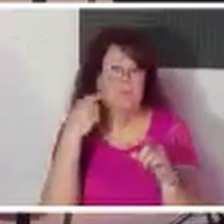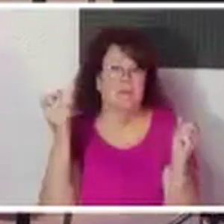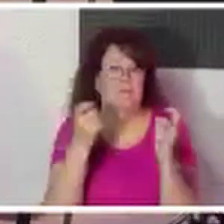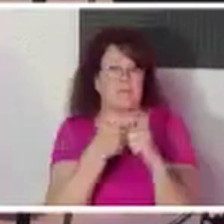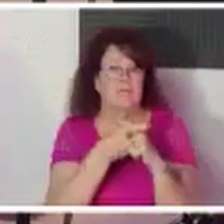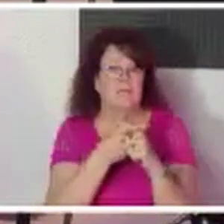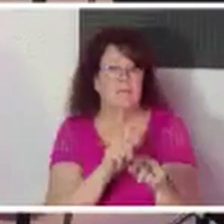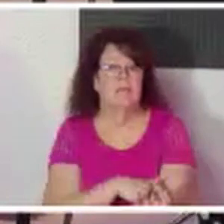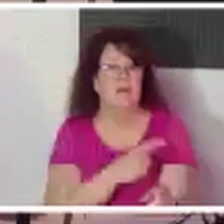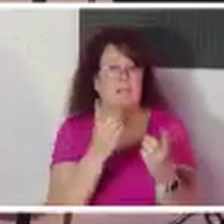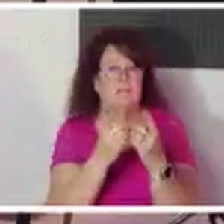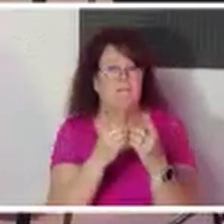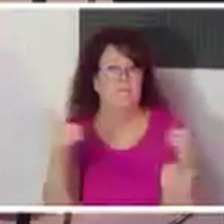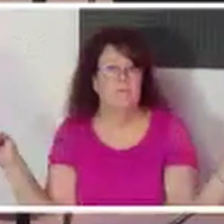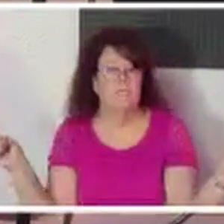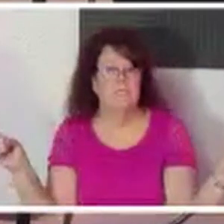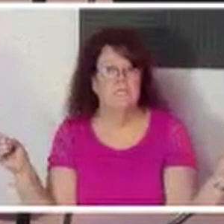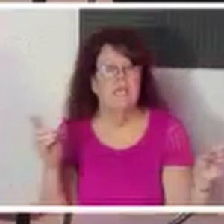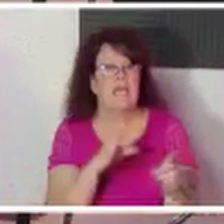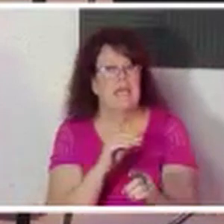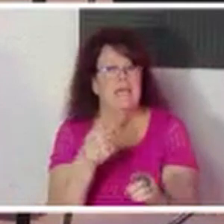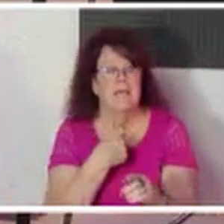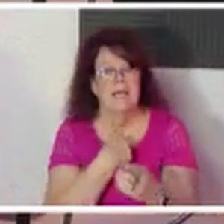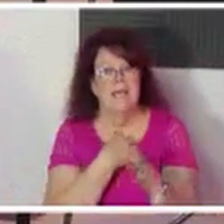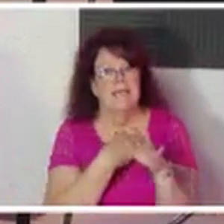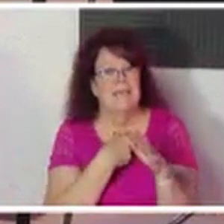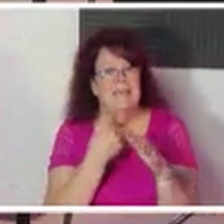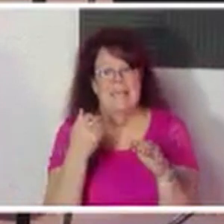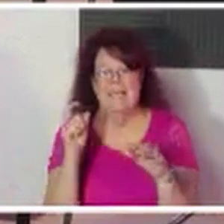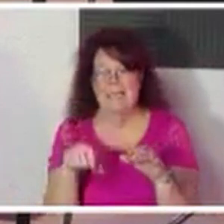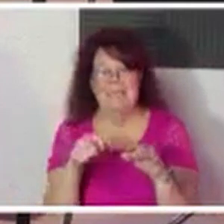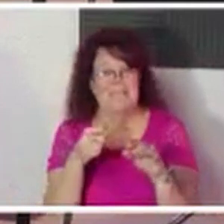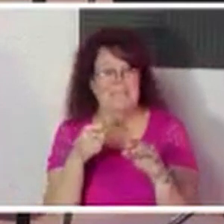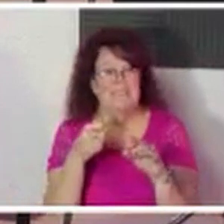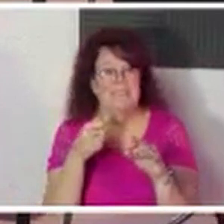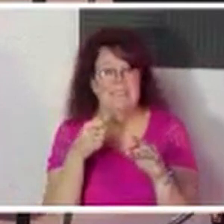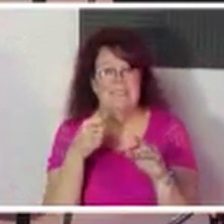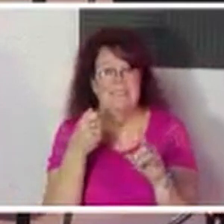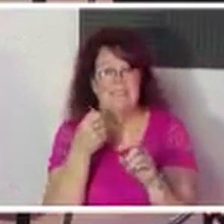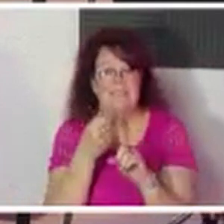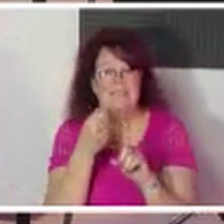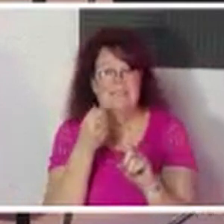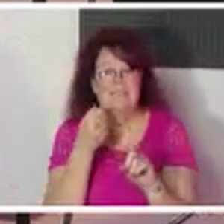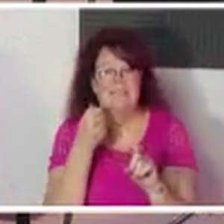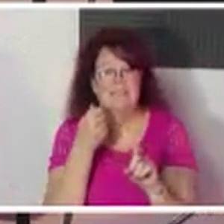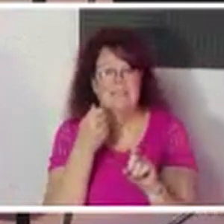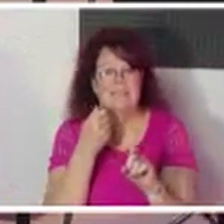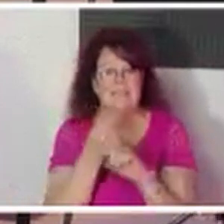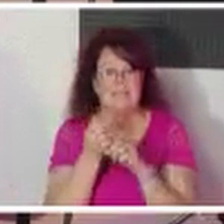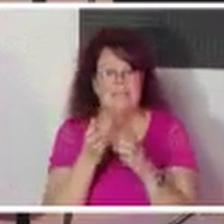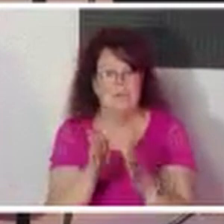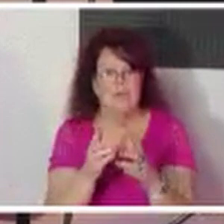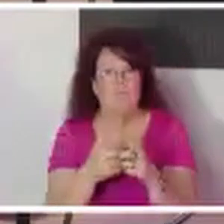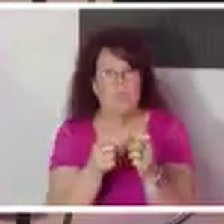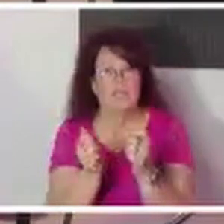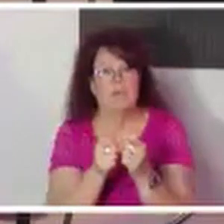complicated, long divorce, and I kind of had to hit the rubber with the road, right, when it comes to faith, which